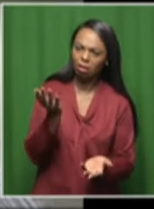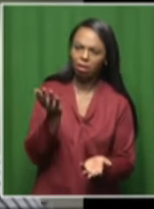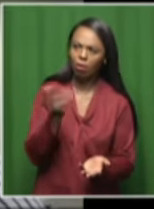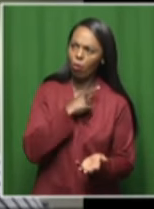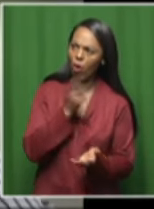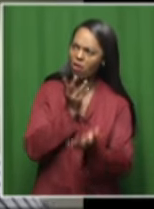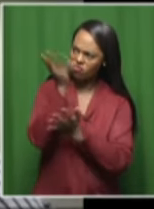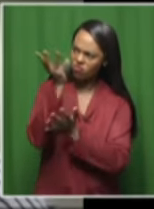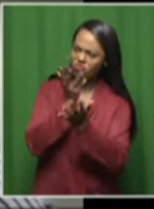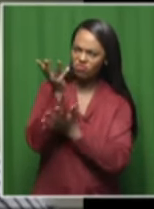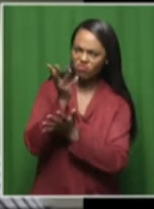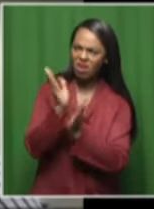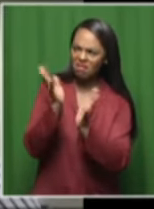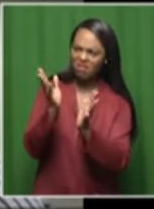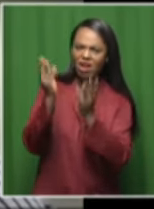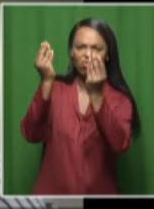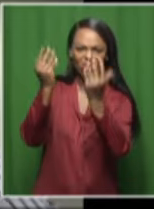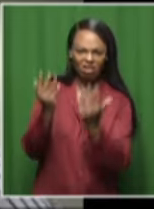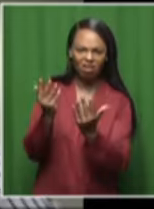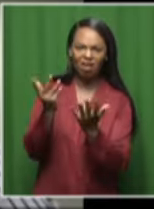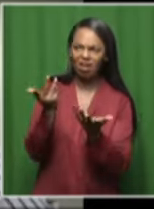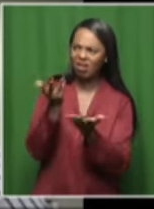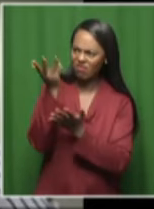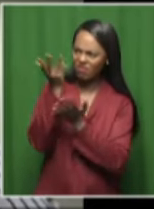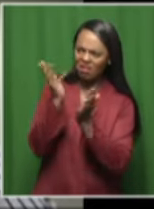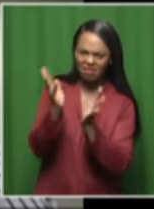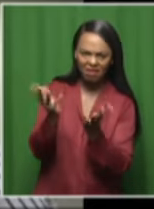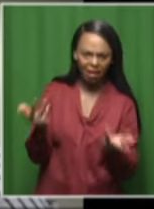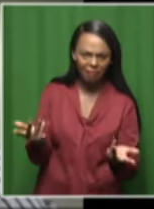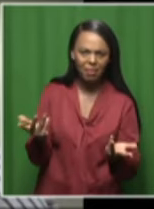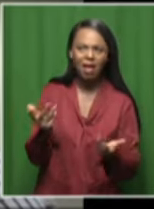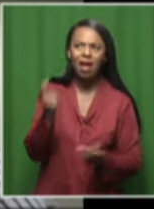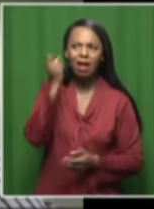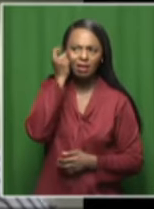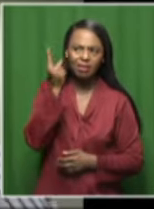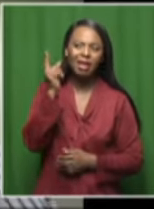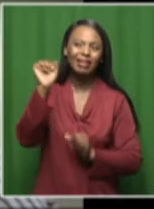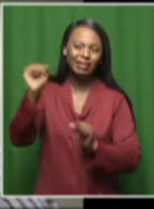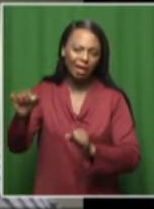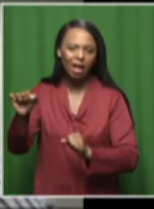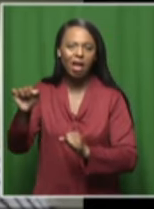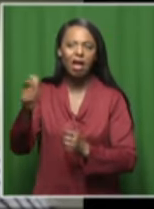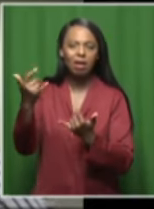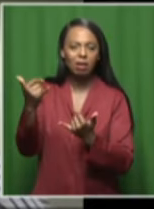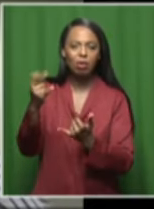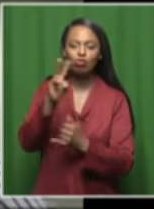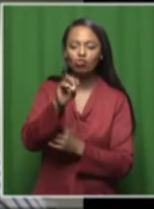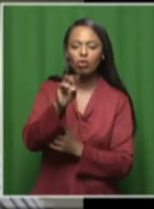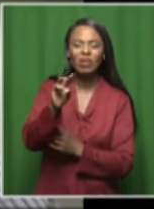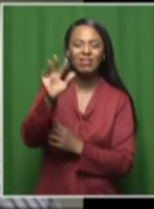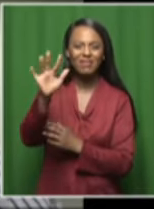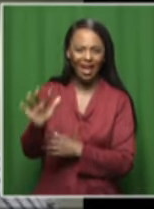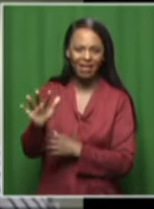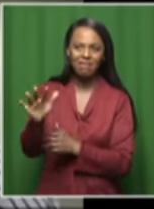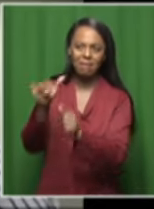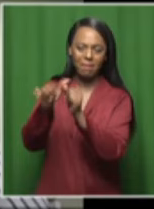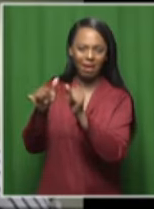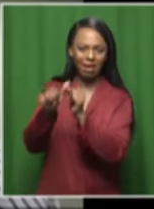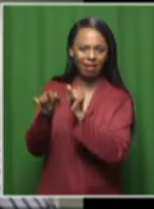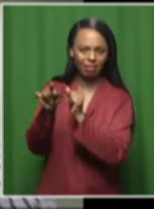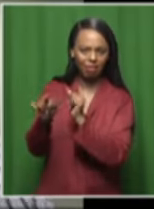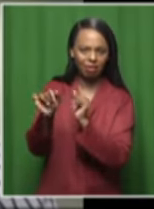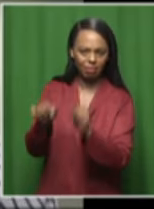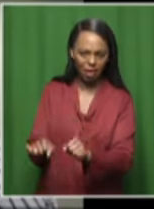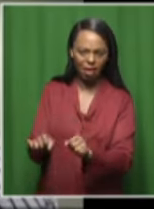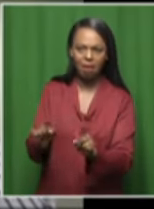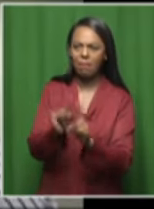Treasury and, we understood that they'd reached a conclusion that 2025 was best all around. So this really did